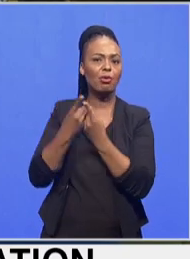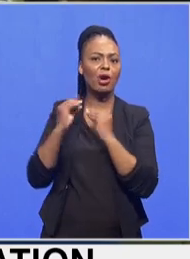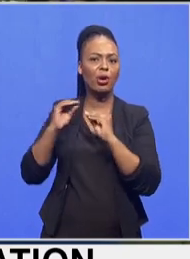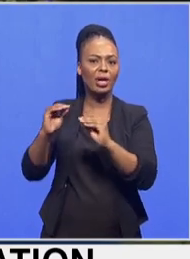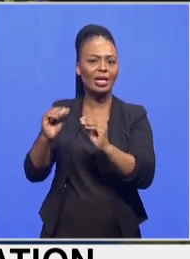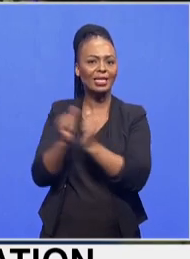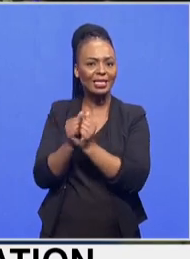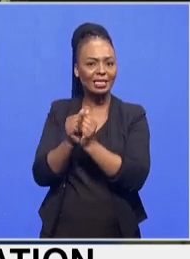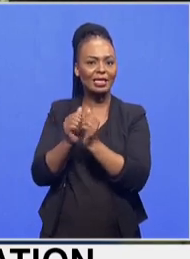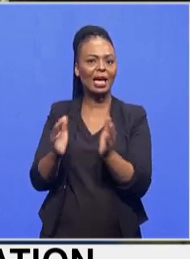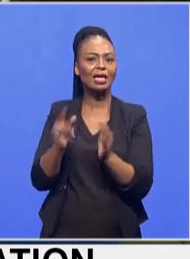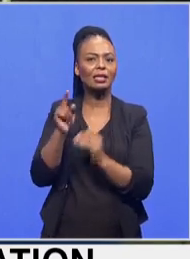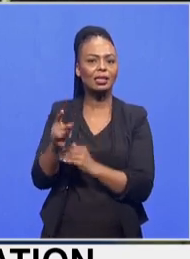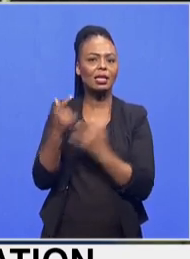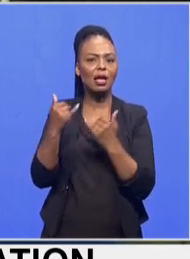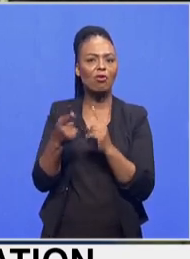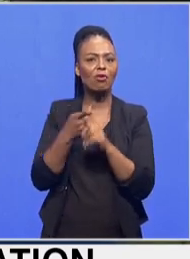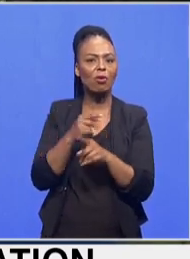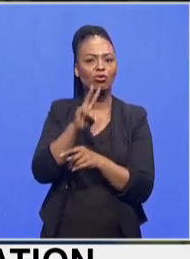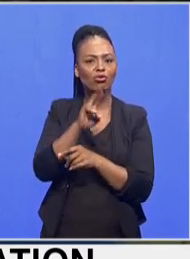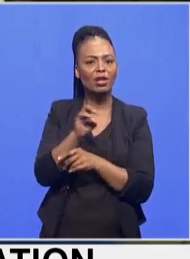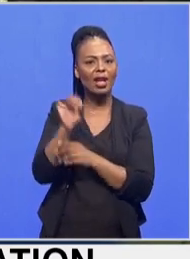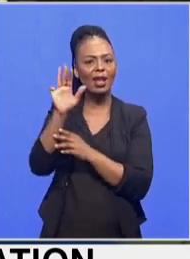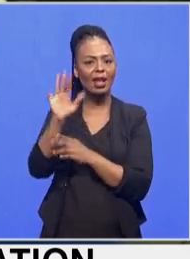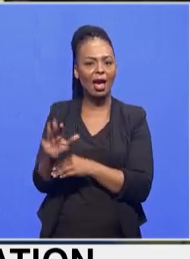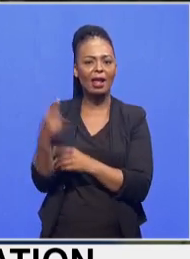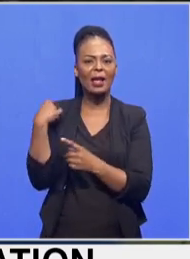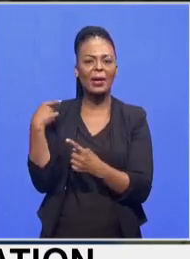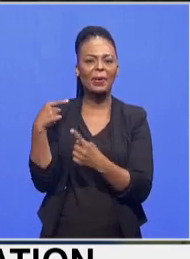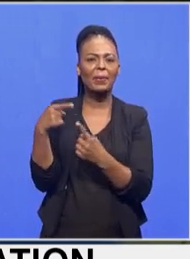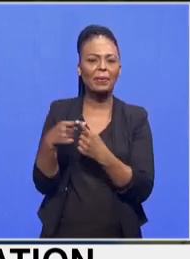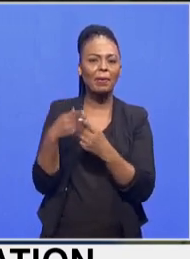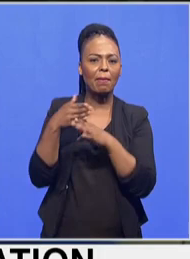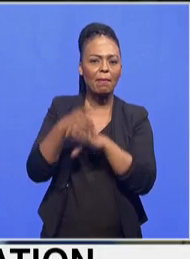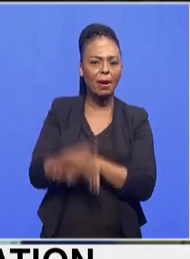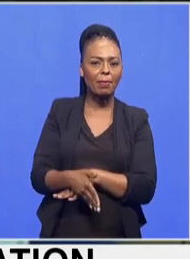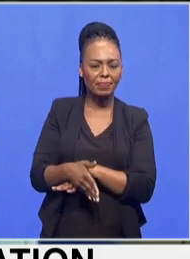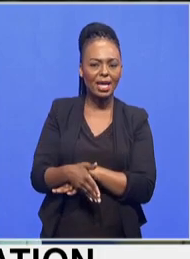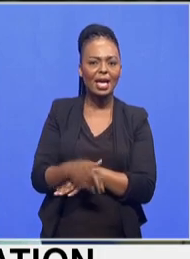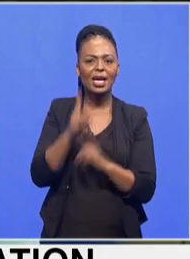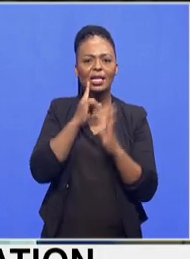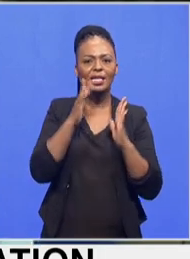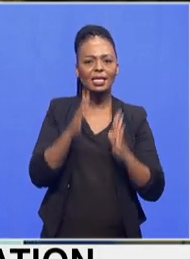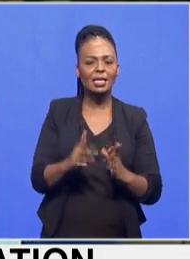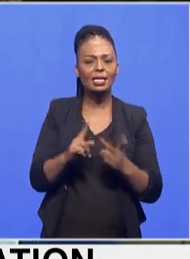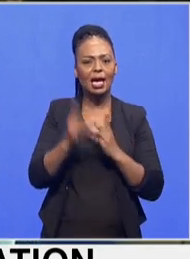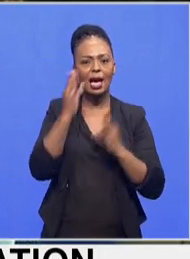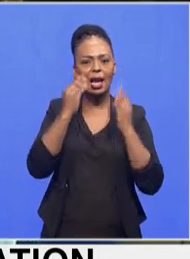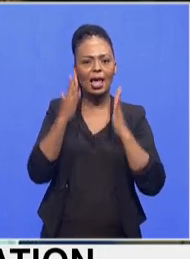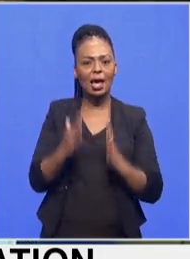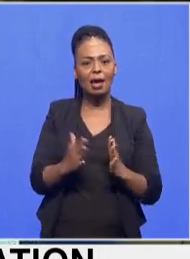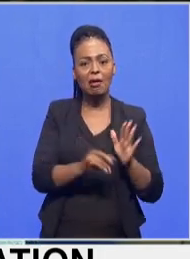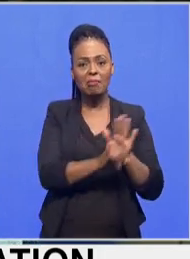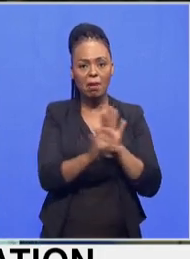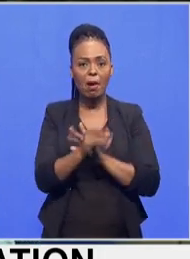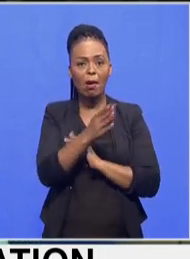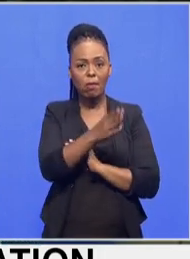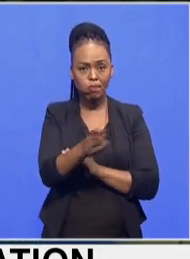started in since 2009. I've spotted teachers and learners here, but also